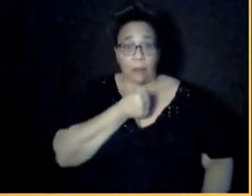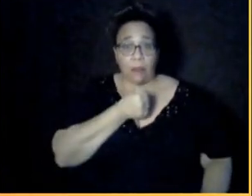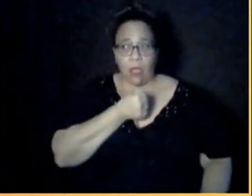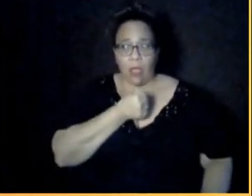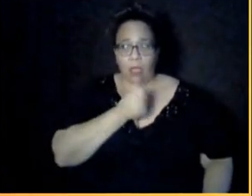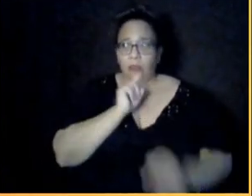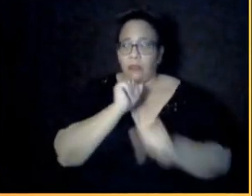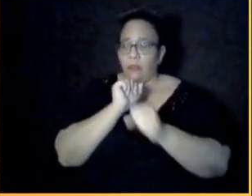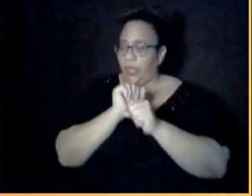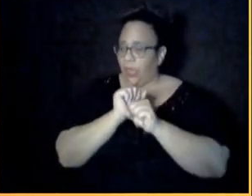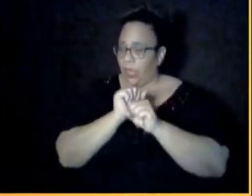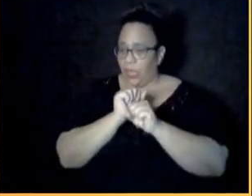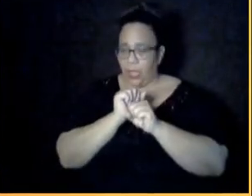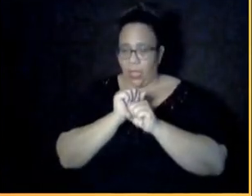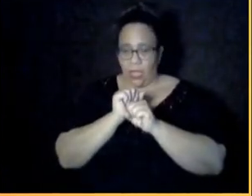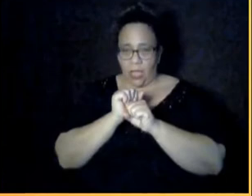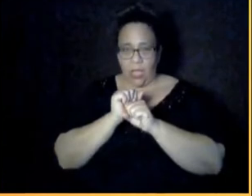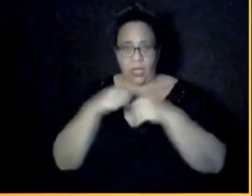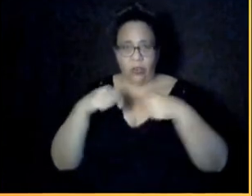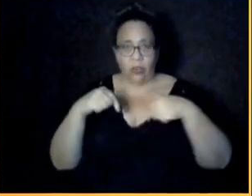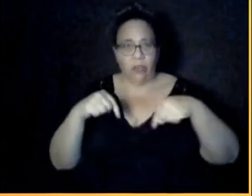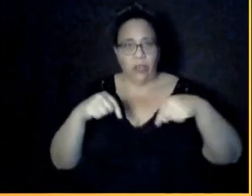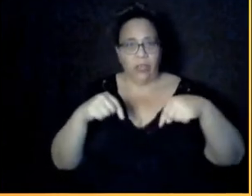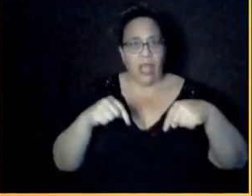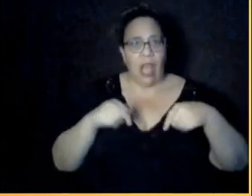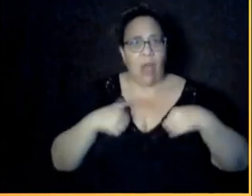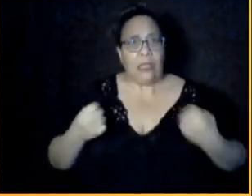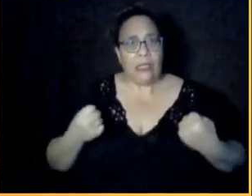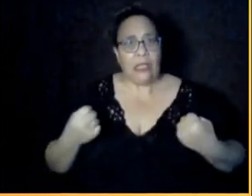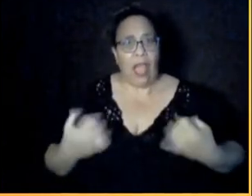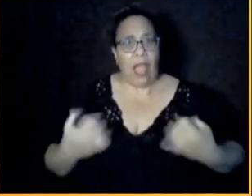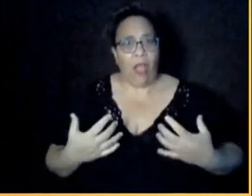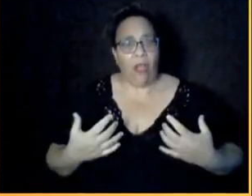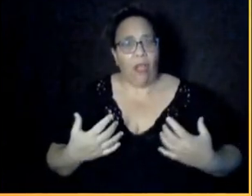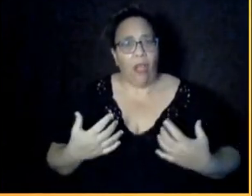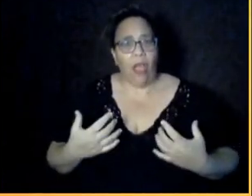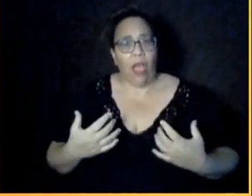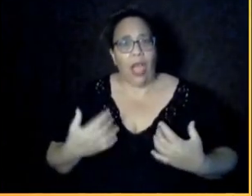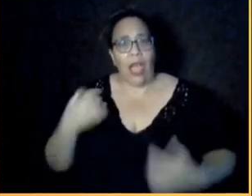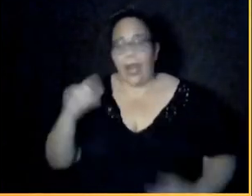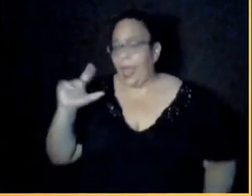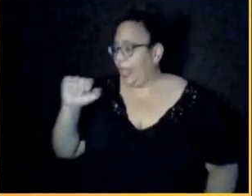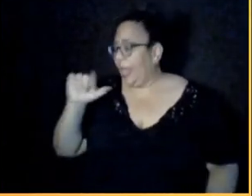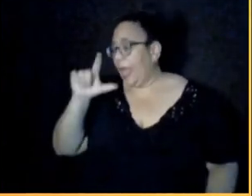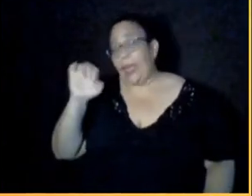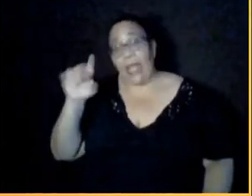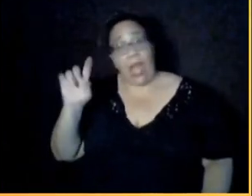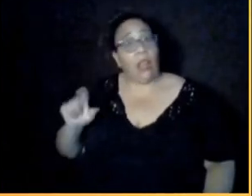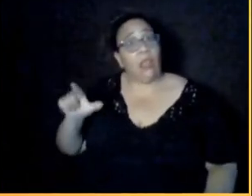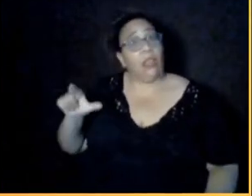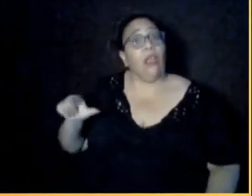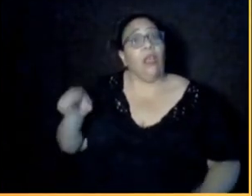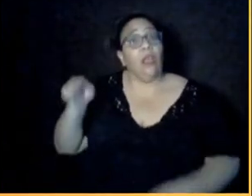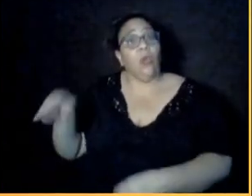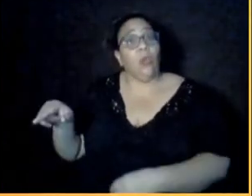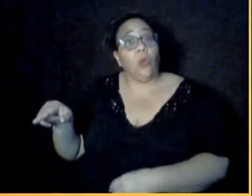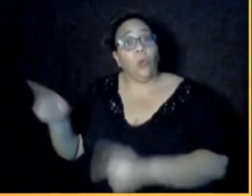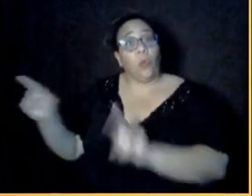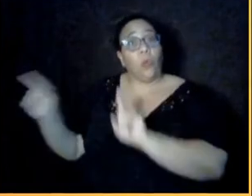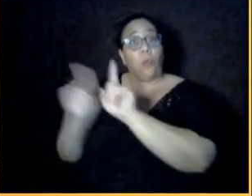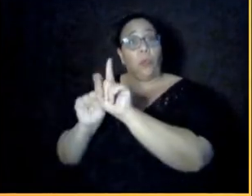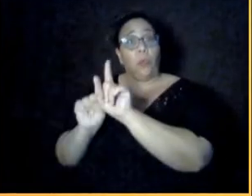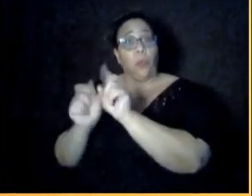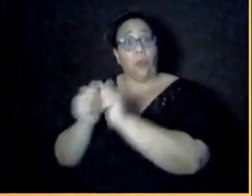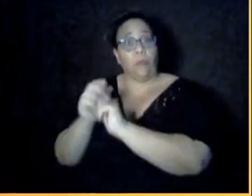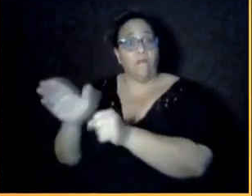very you know, I was very nervous, I was very scared. I had LEL you know, by my side the